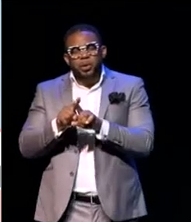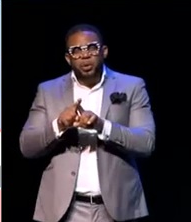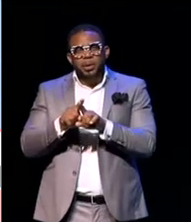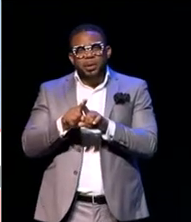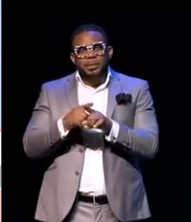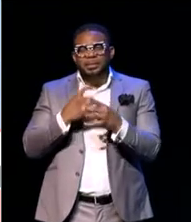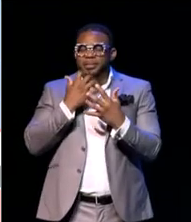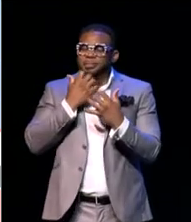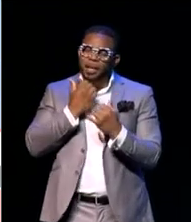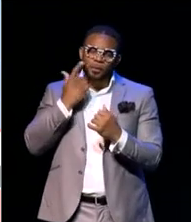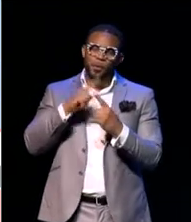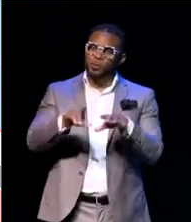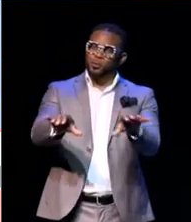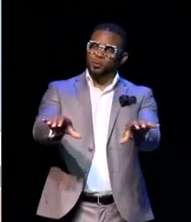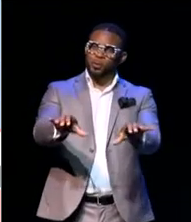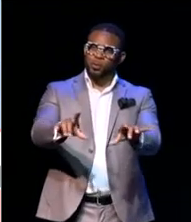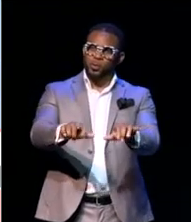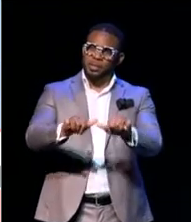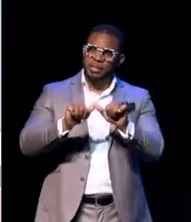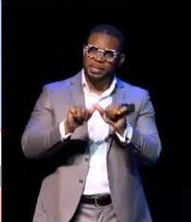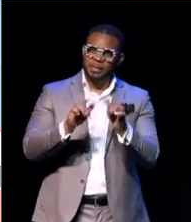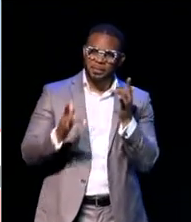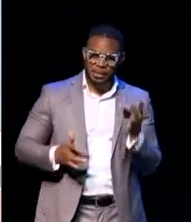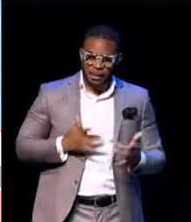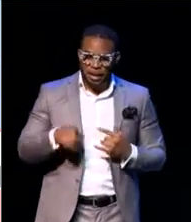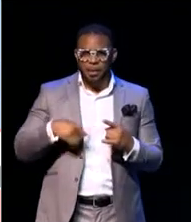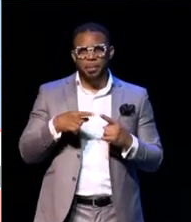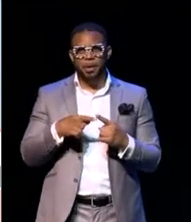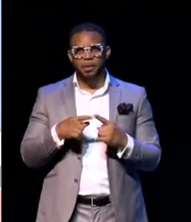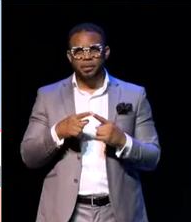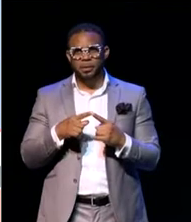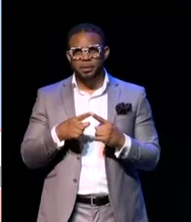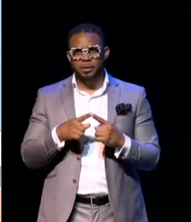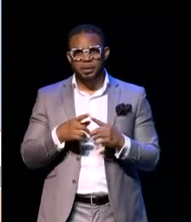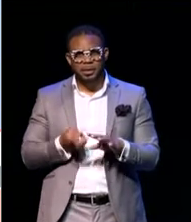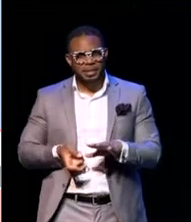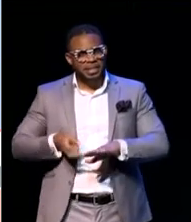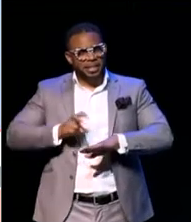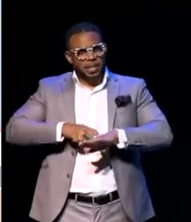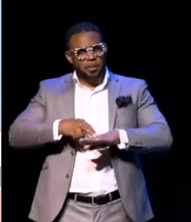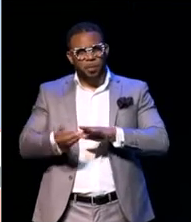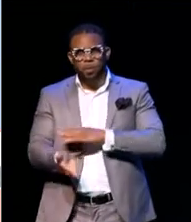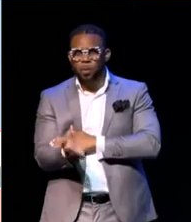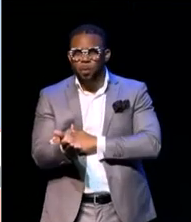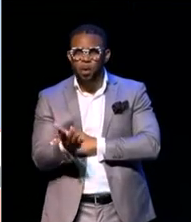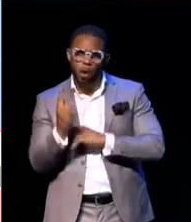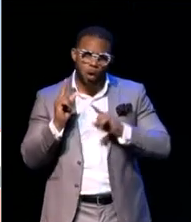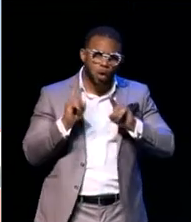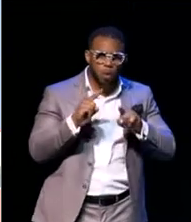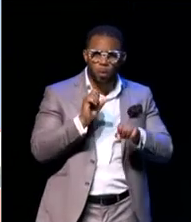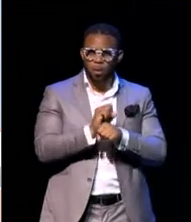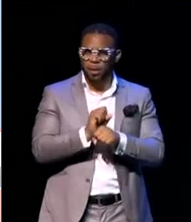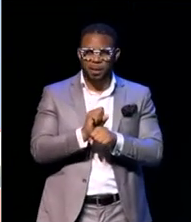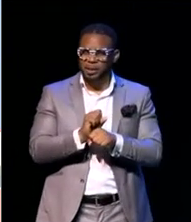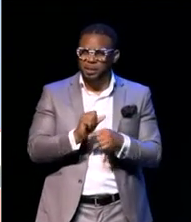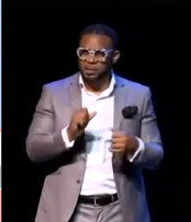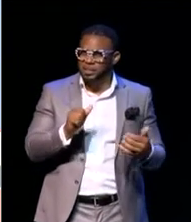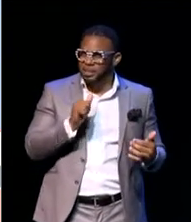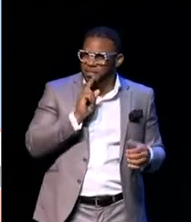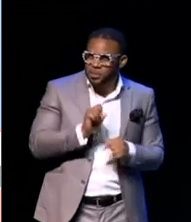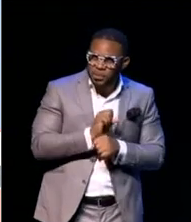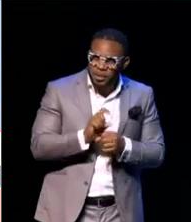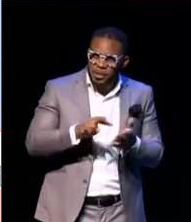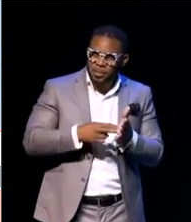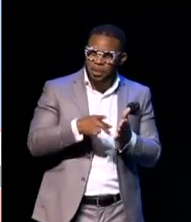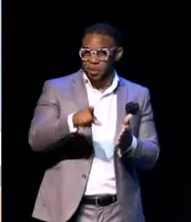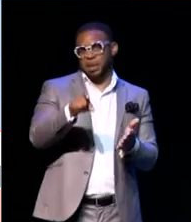the passion for what you do to keep you excited about getting up in the morning and going to work. And it doesn't